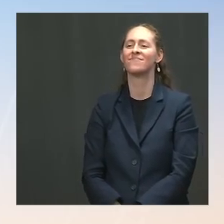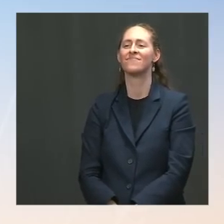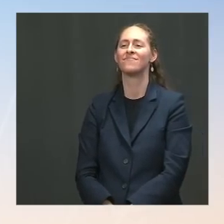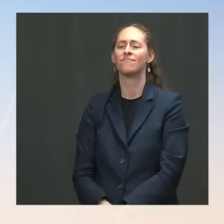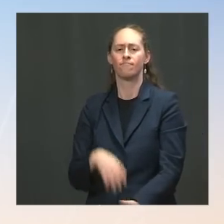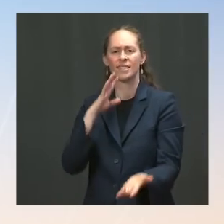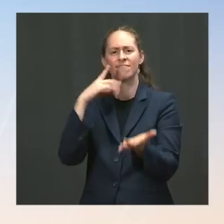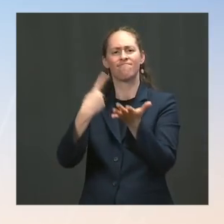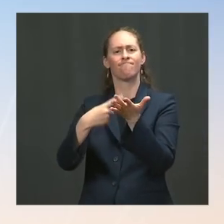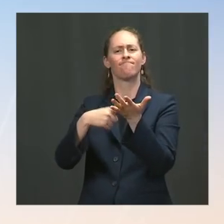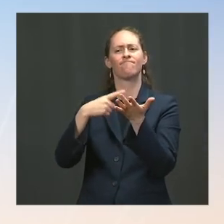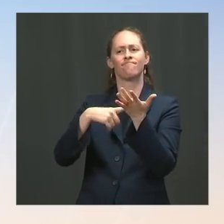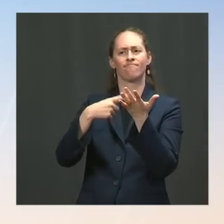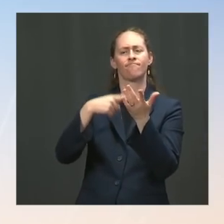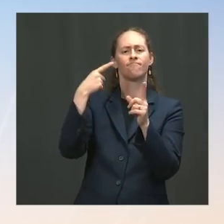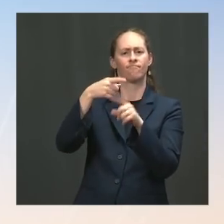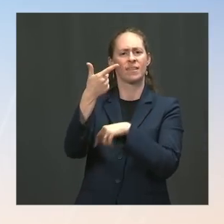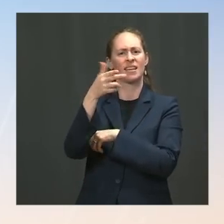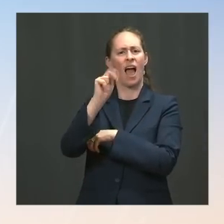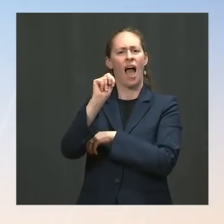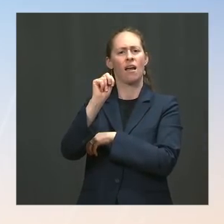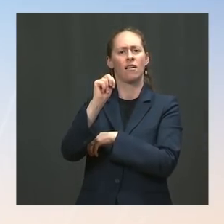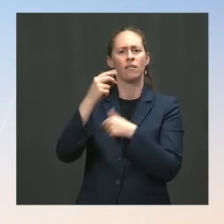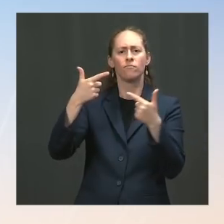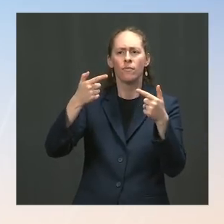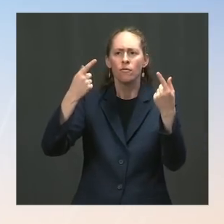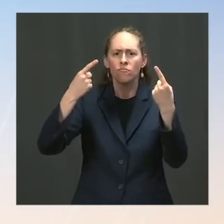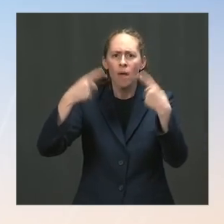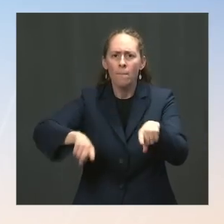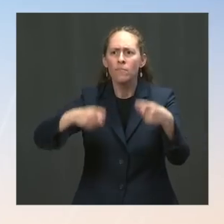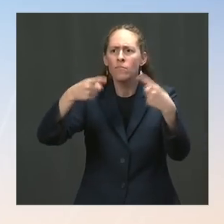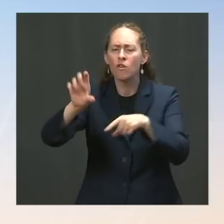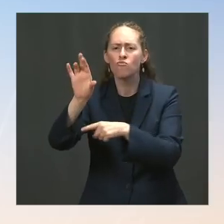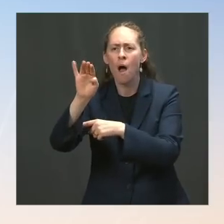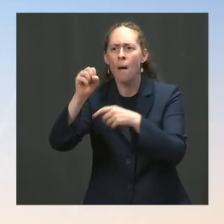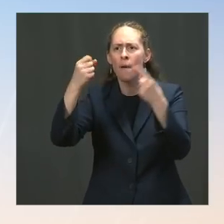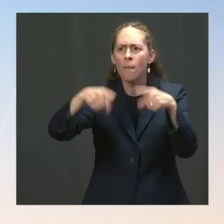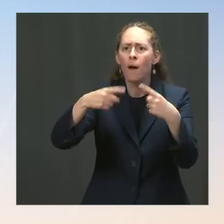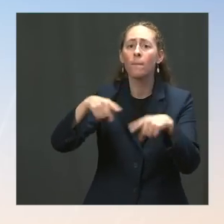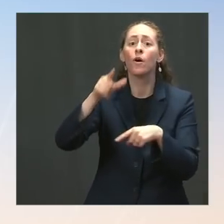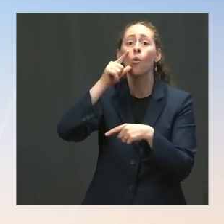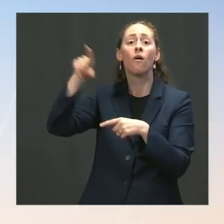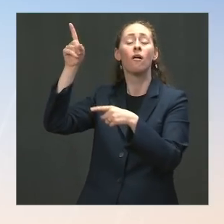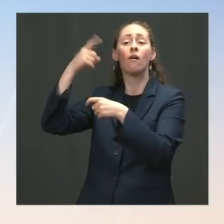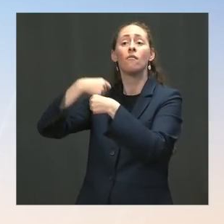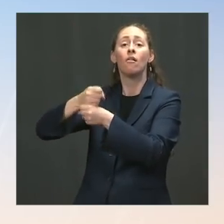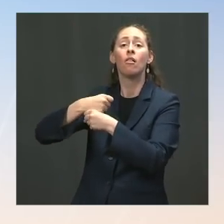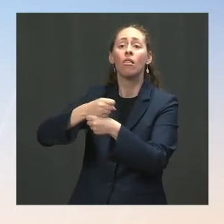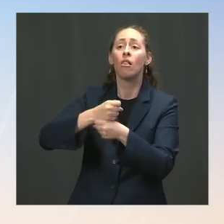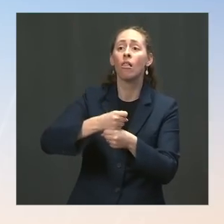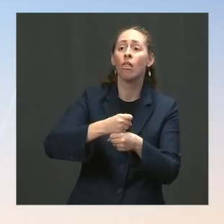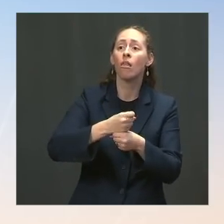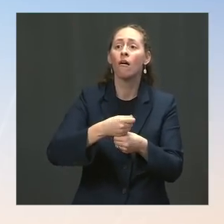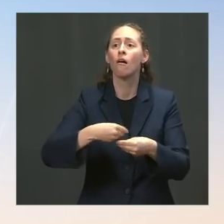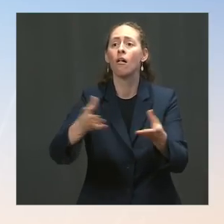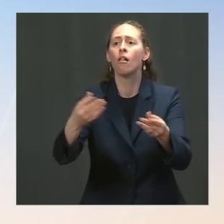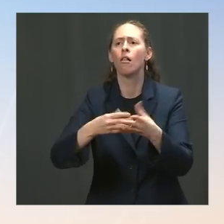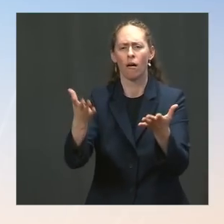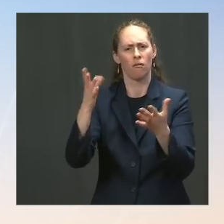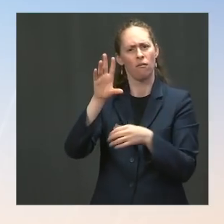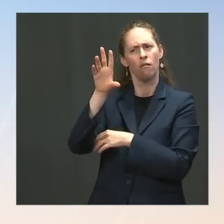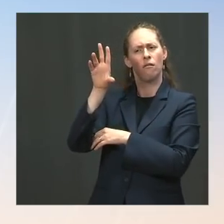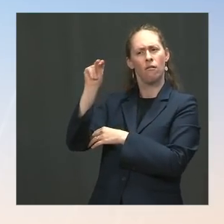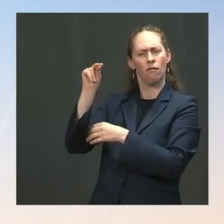and strategies to hold gun manufacturers and dealers accountable for wrongful conduct that contributes to guns making their way into the hands of